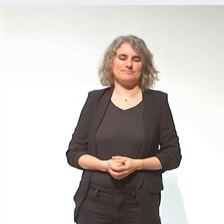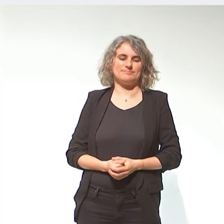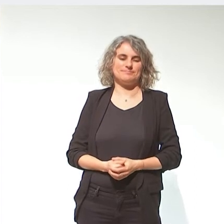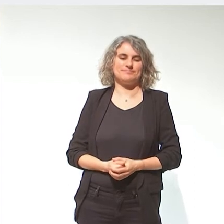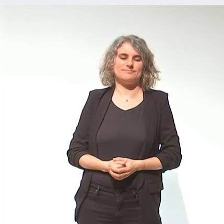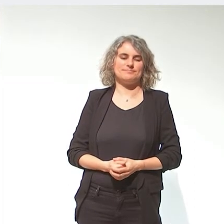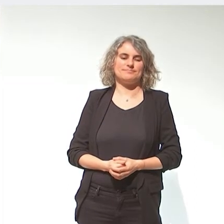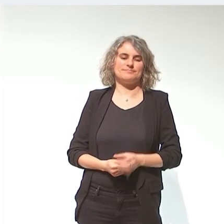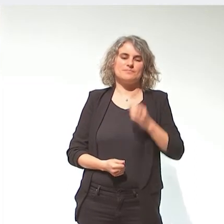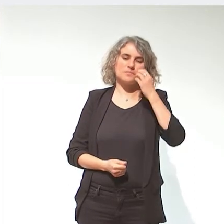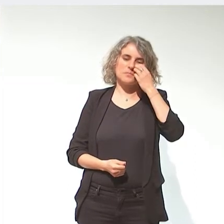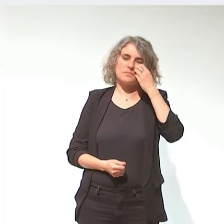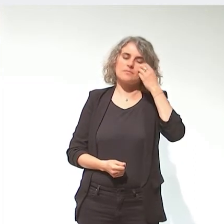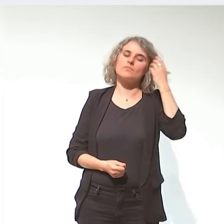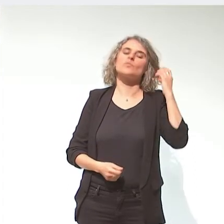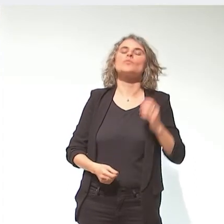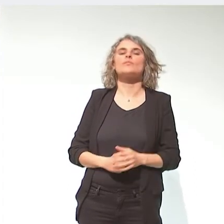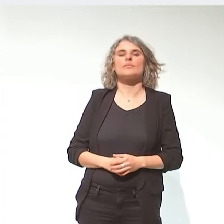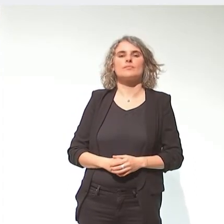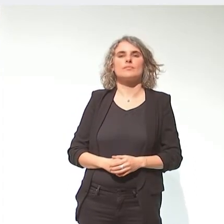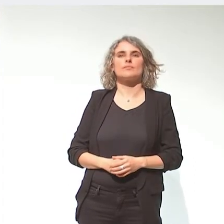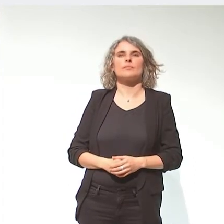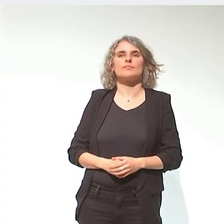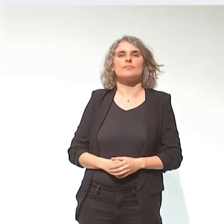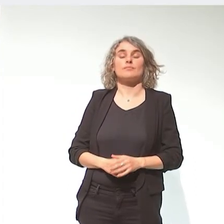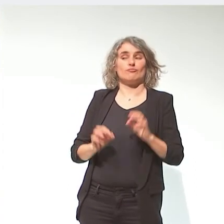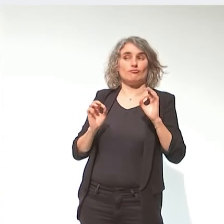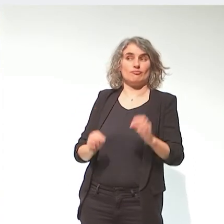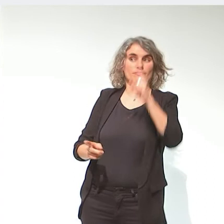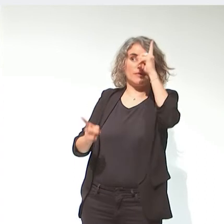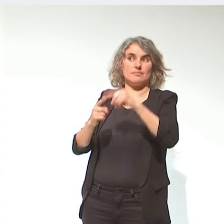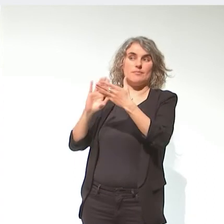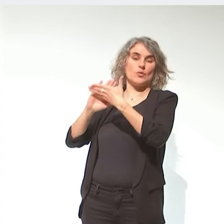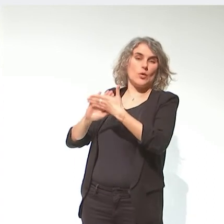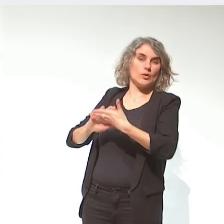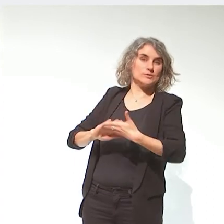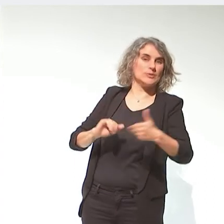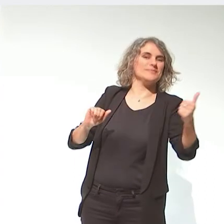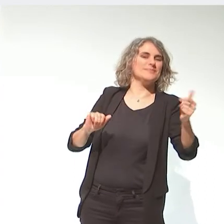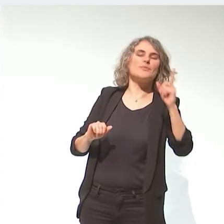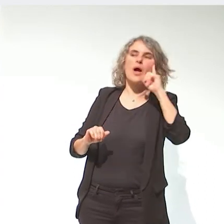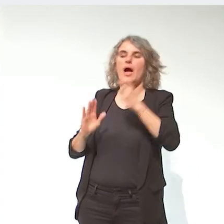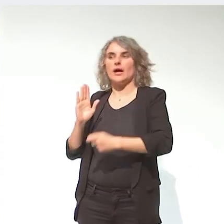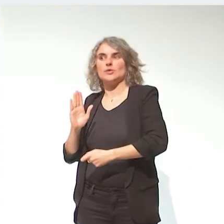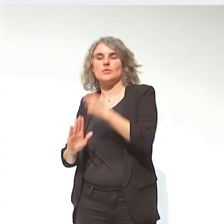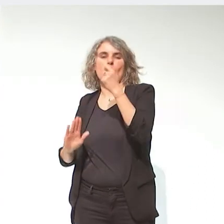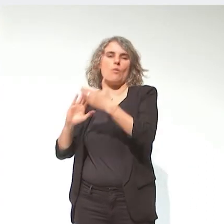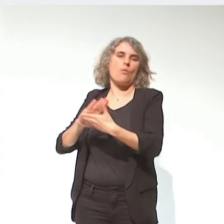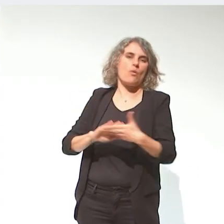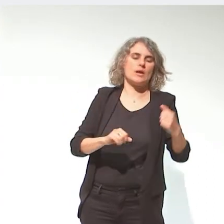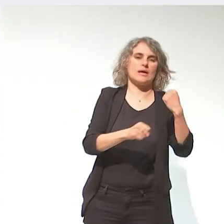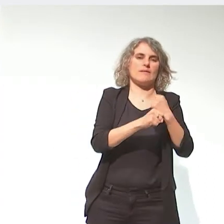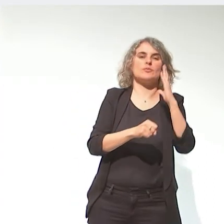Thank you very much. We'll come back to you and to this later on, and to how one can ensure